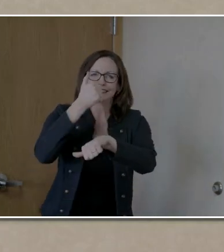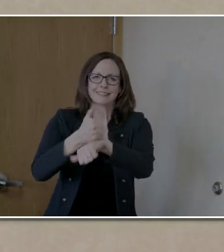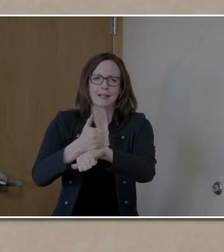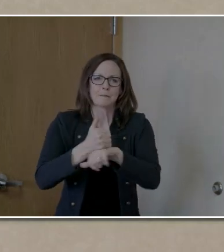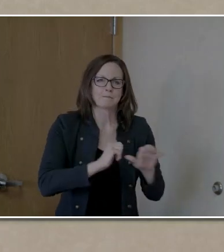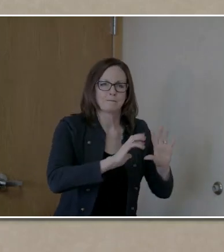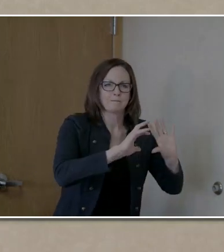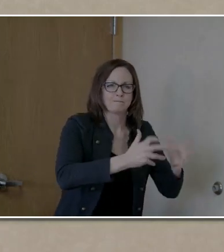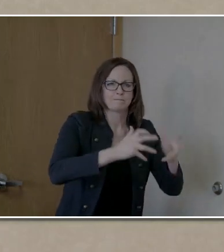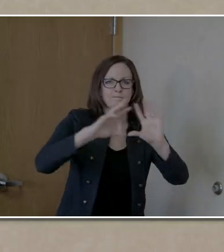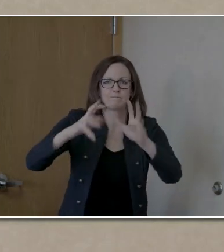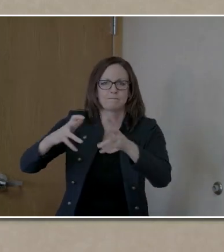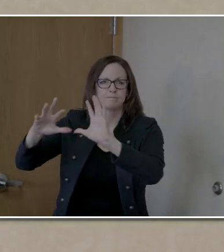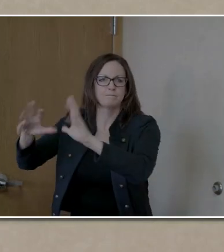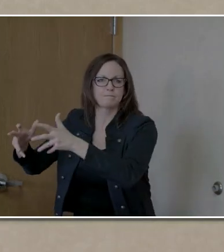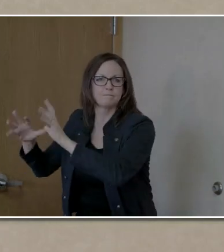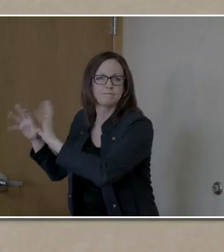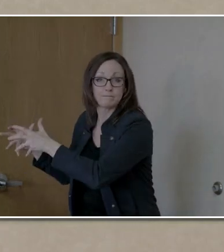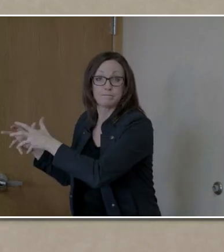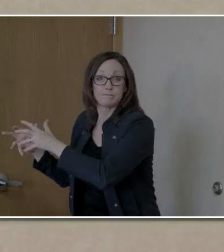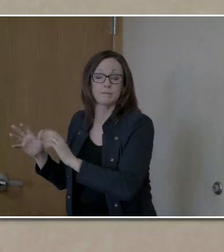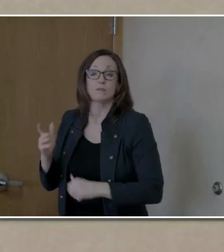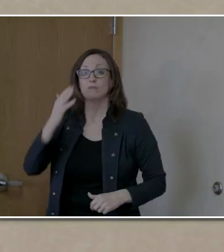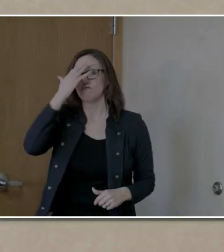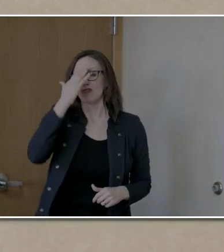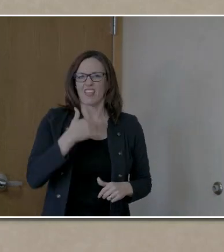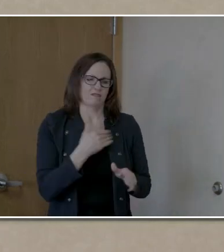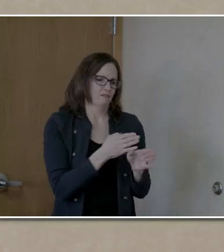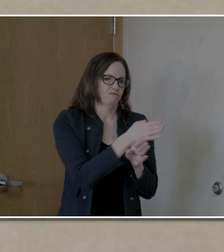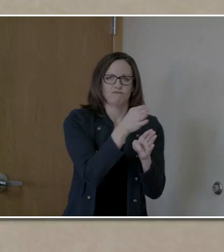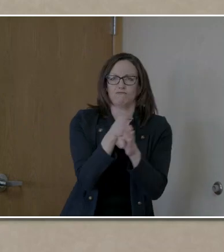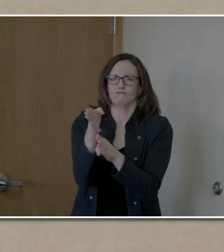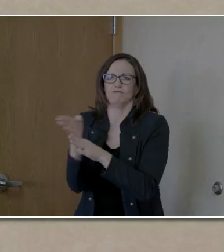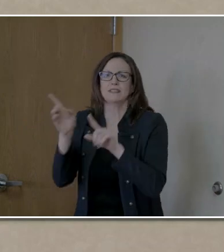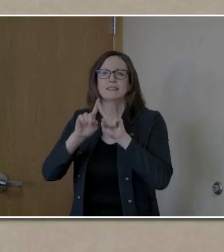our stockpile to use for a number